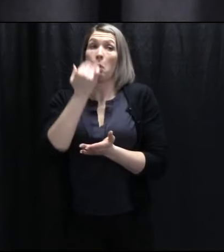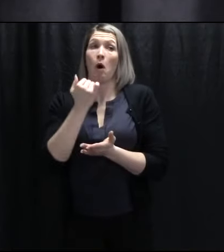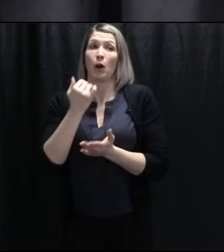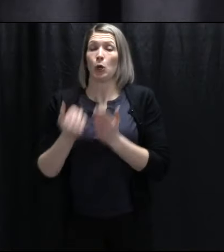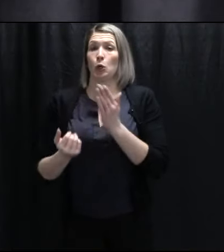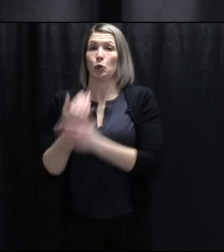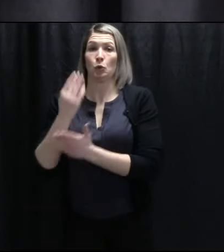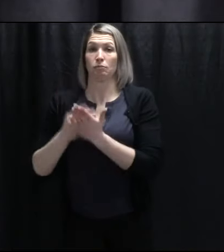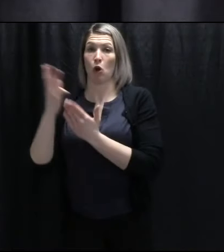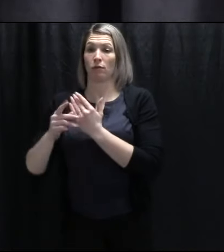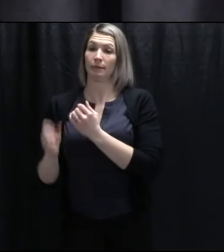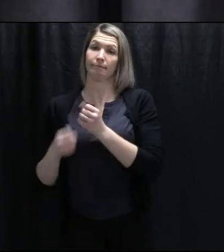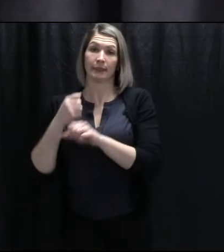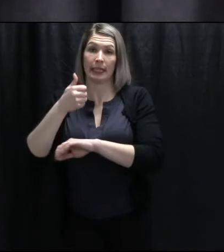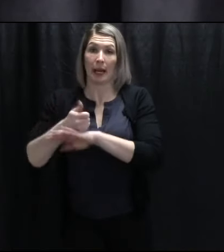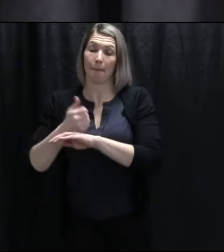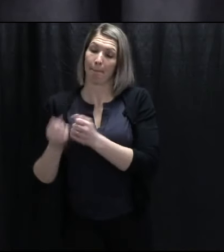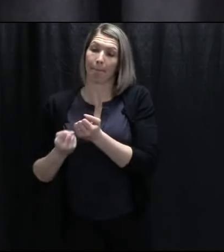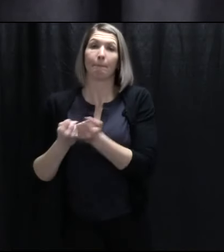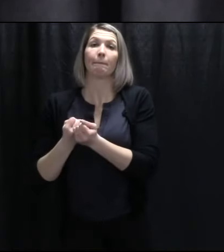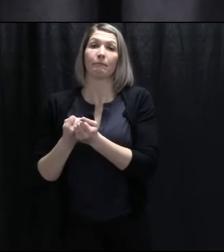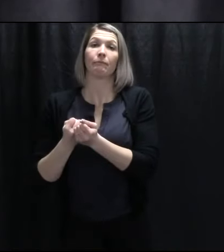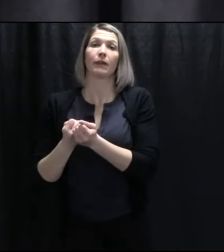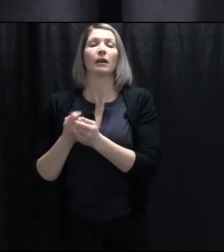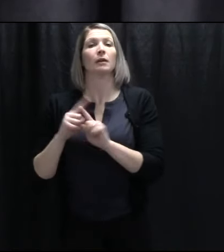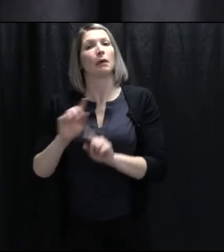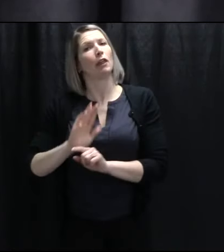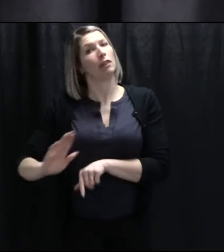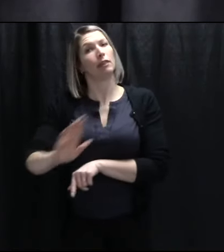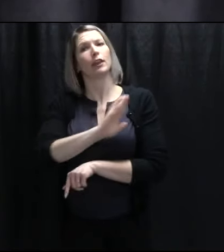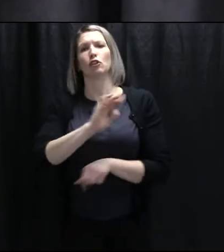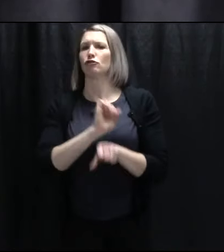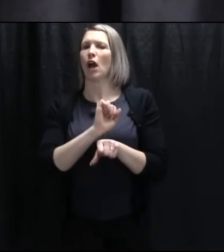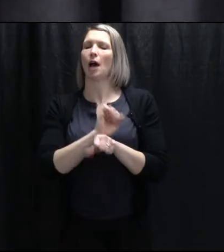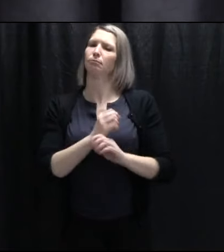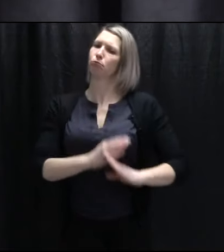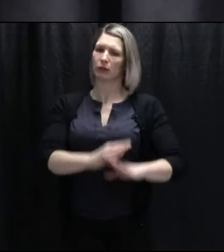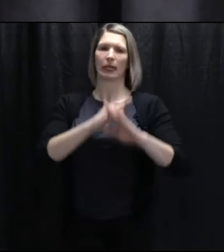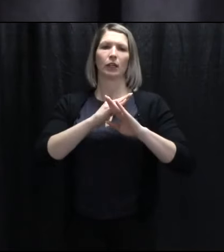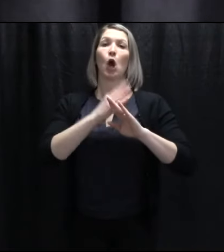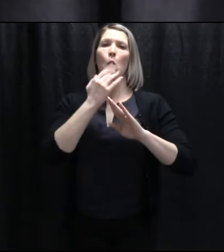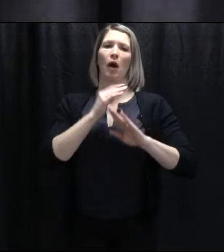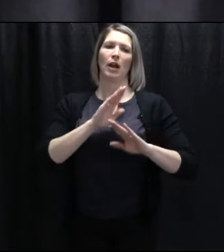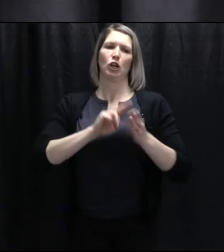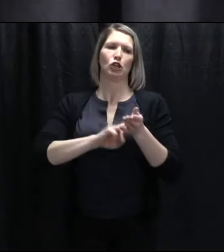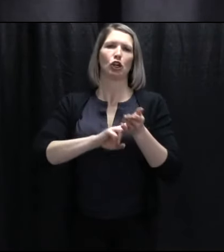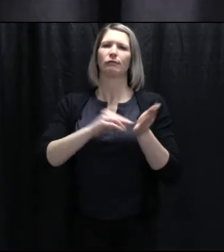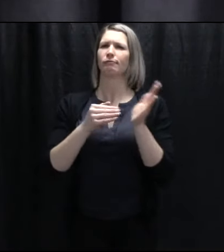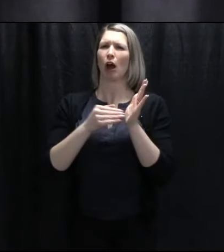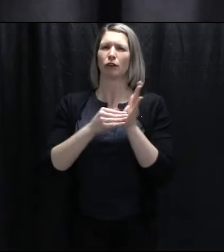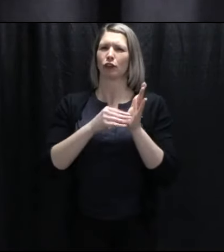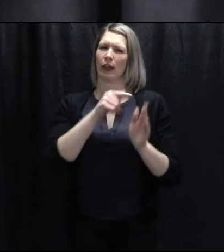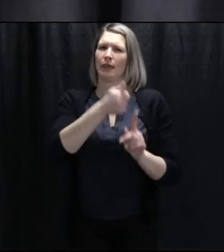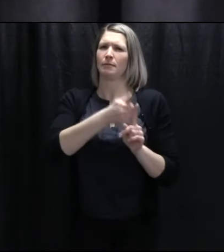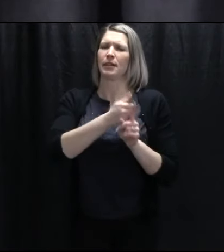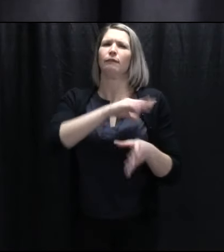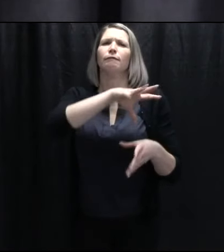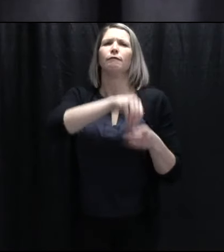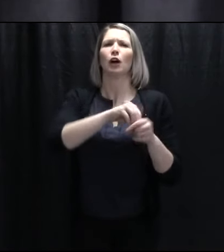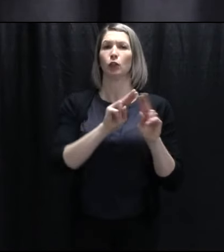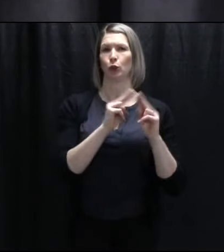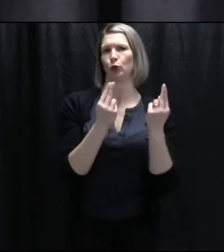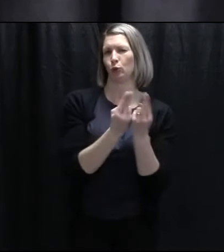to be clarified in time. But certainly their jobs are protected. It's a unionised environment, and we have very robust collective